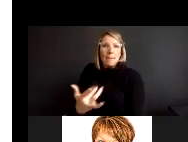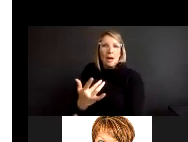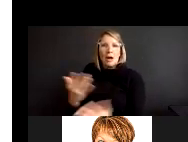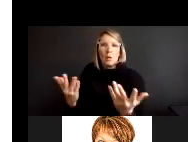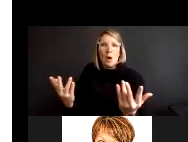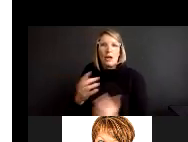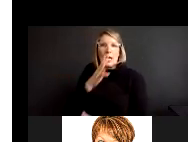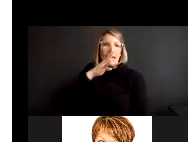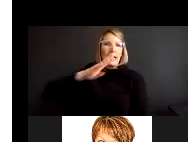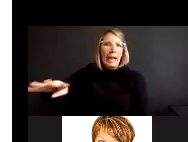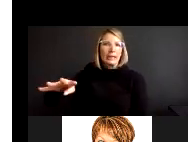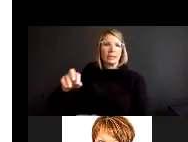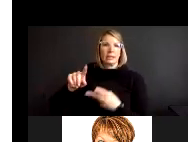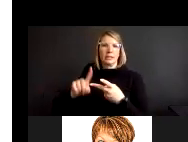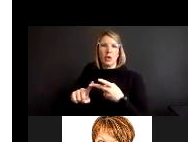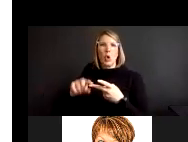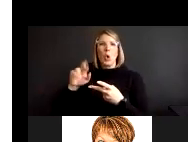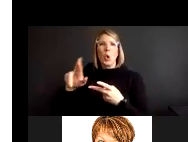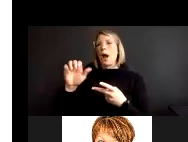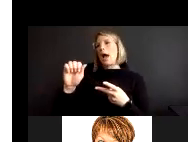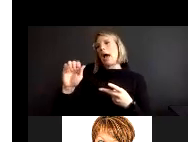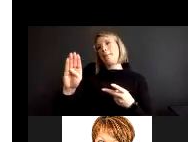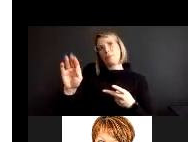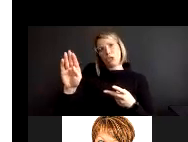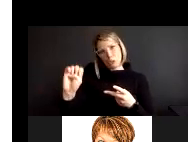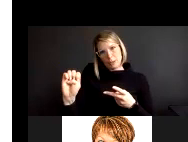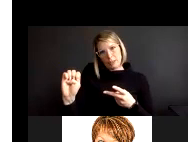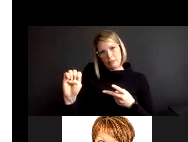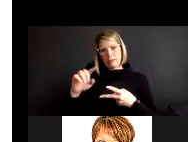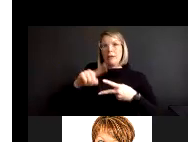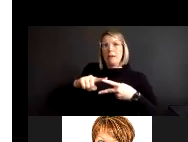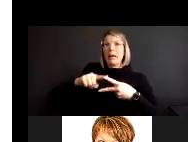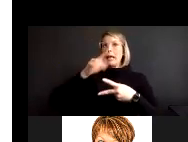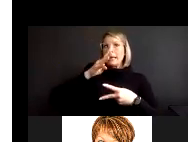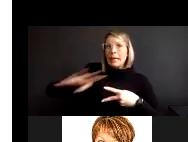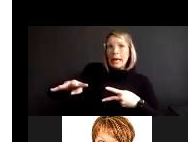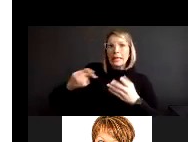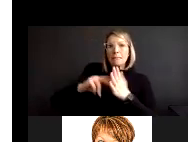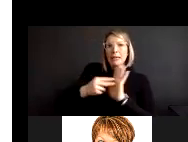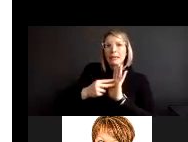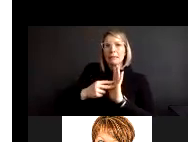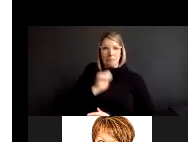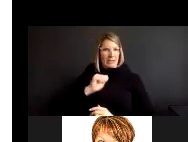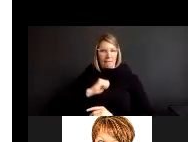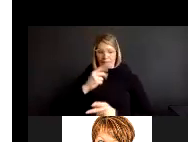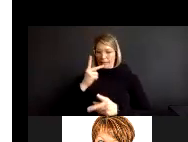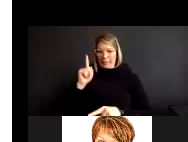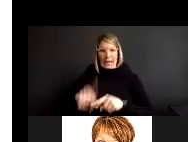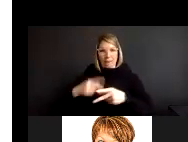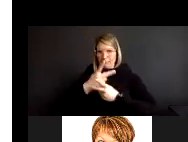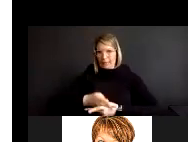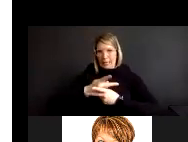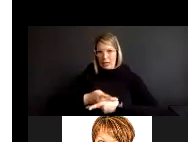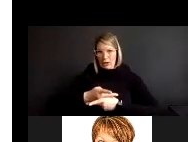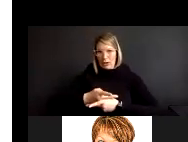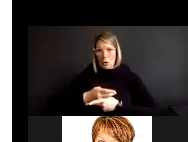abuse. So self-neglect, of course, that's the individual themselves not able to look after themselves. But then